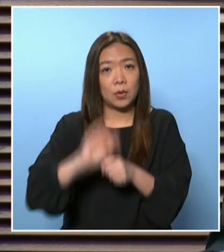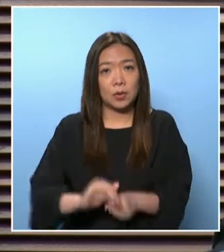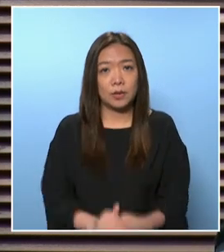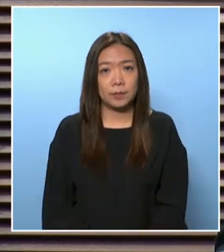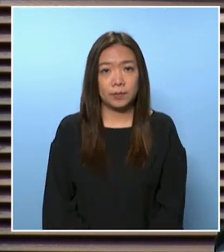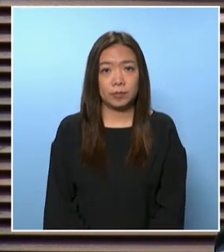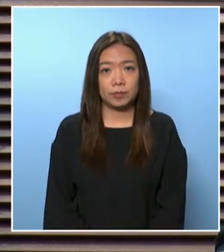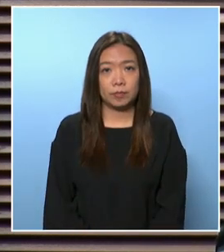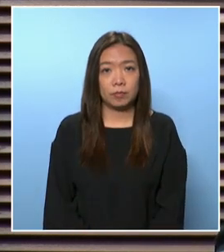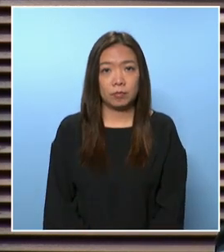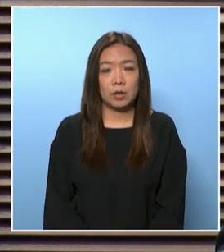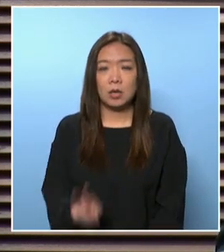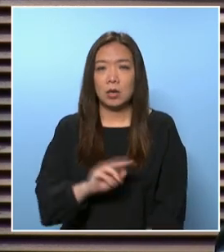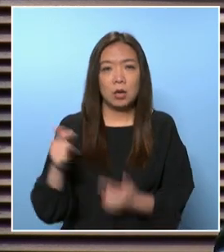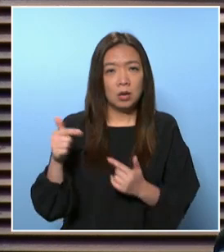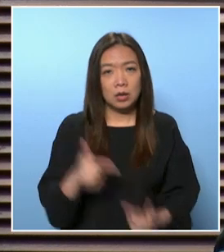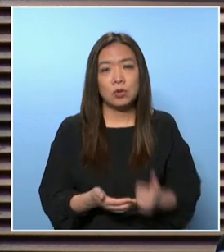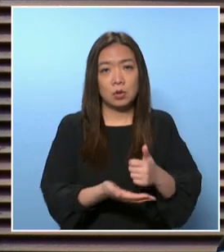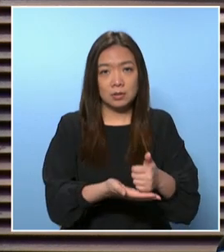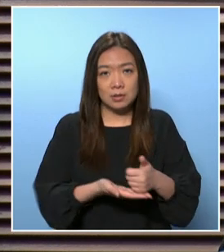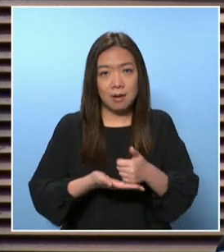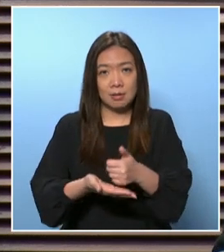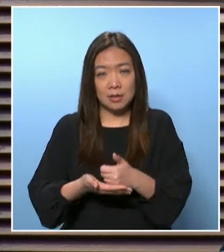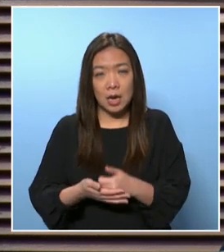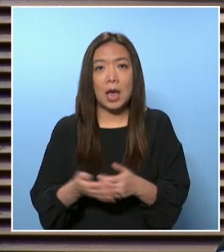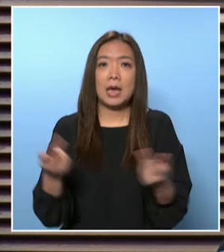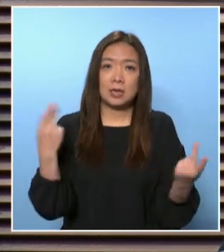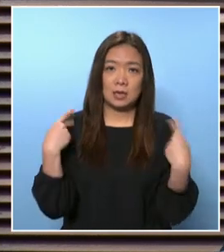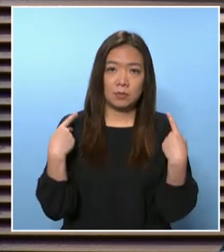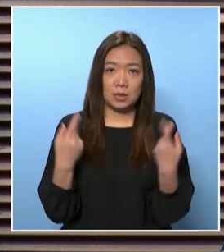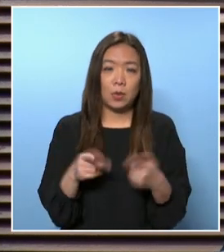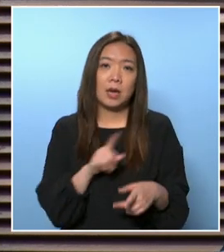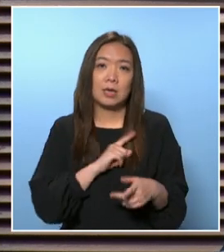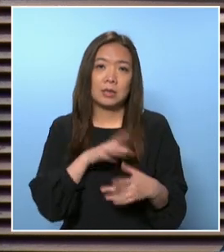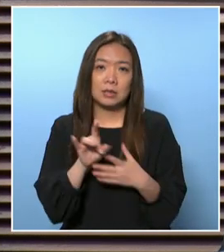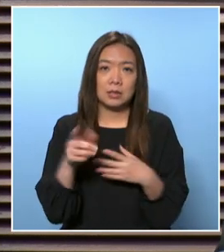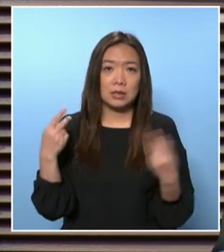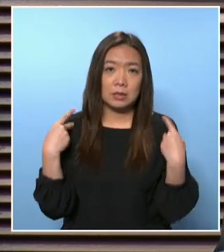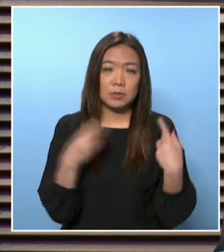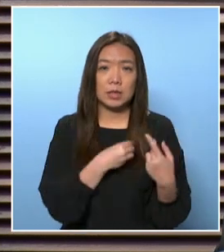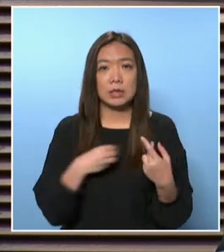replenish the manpower. And we're also recruiting locum doctors